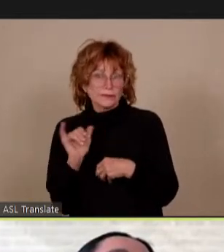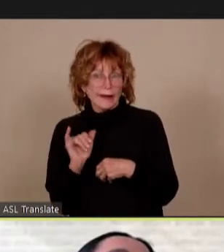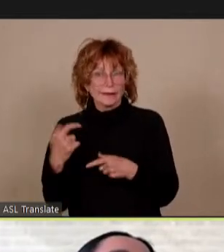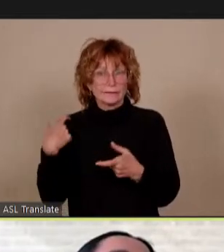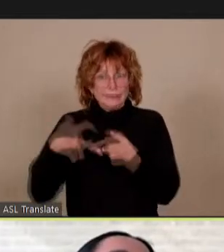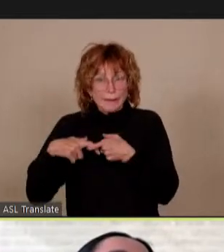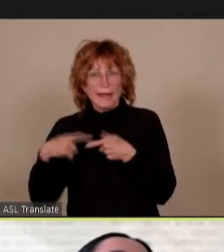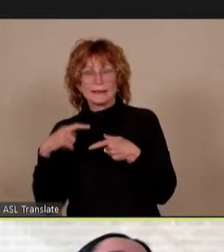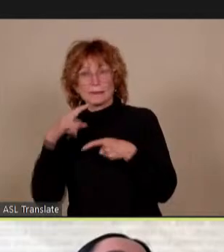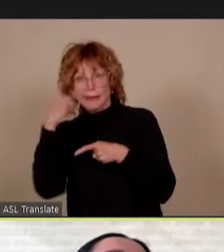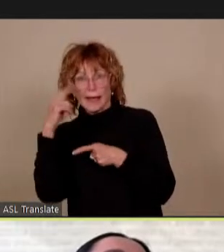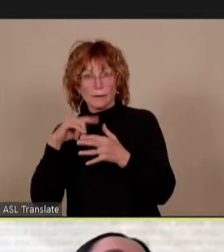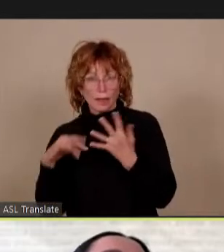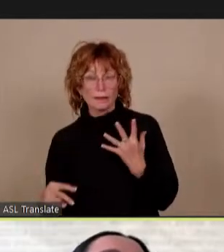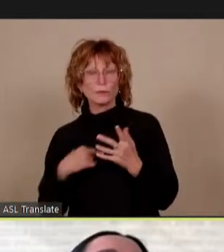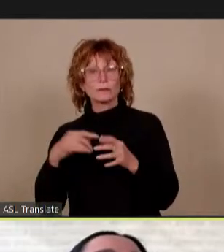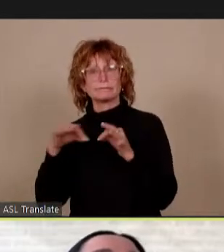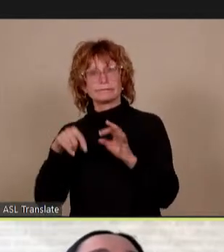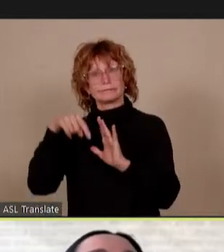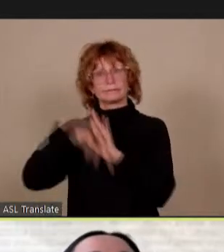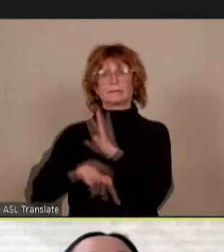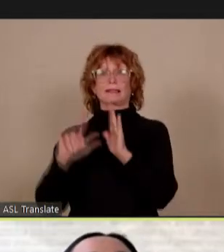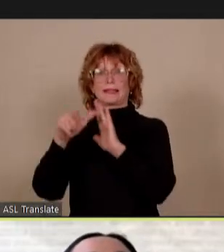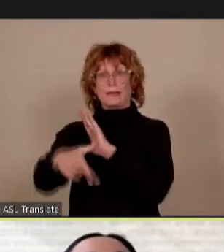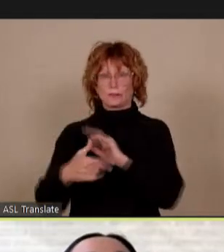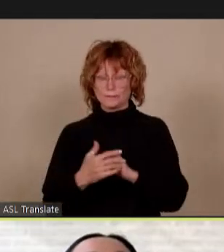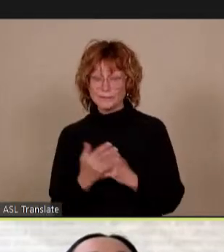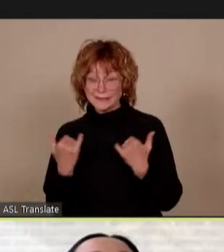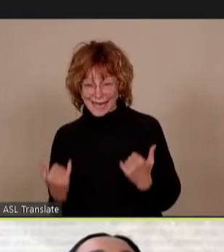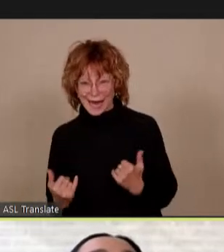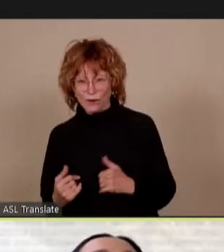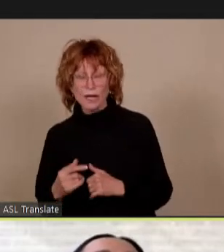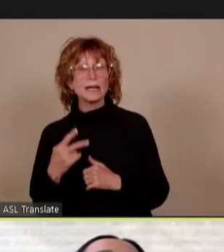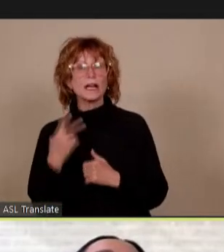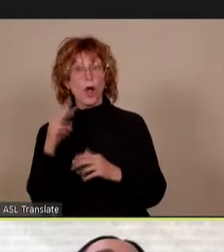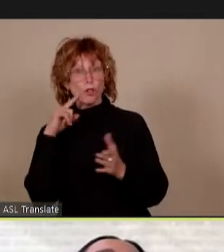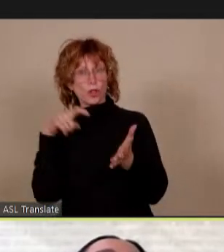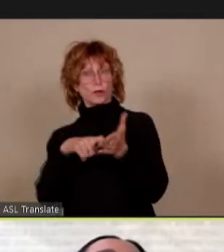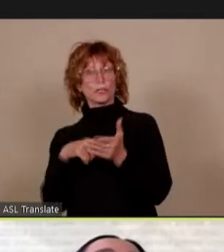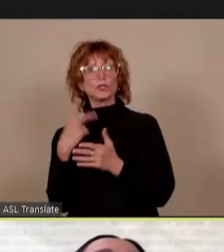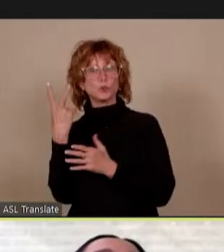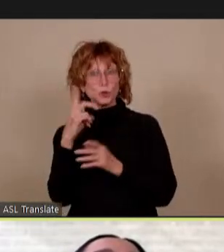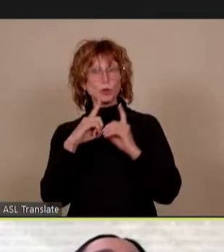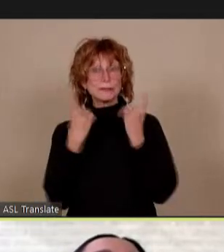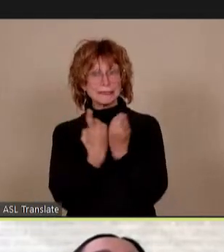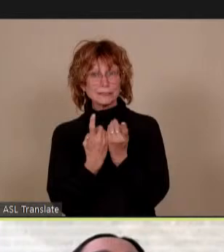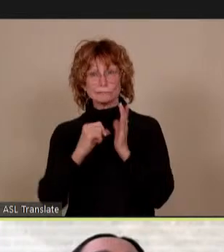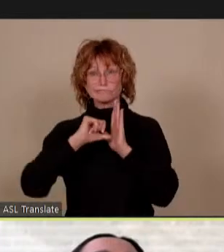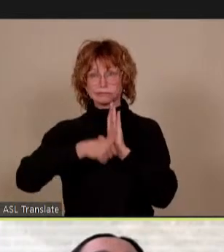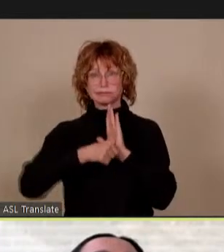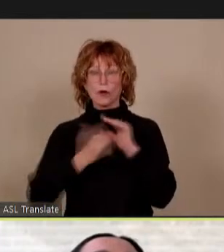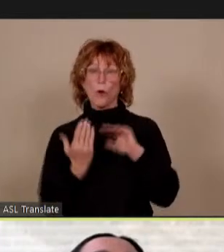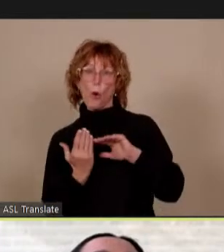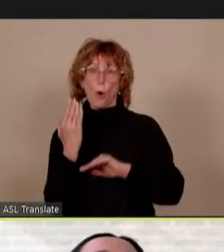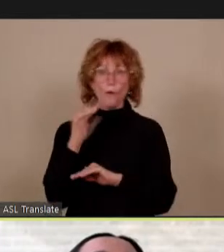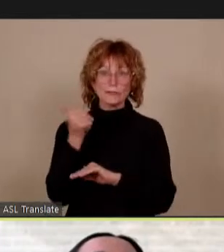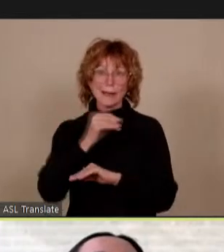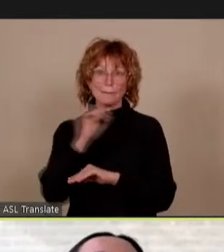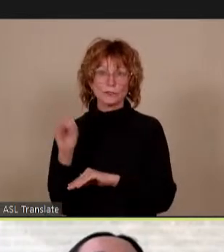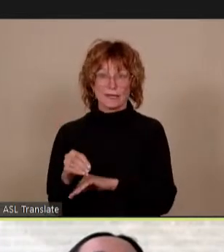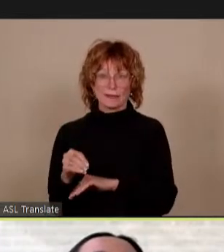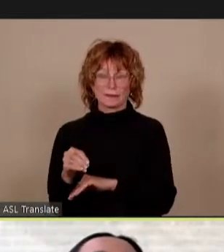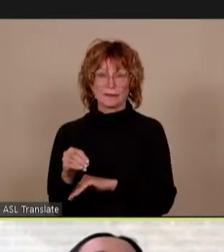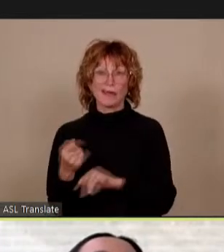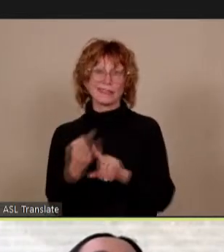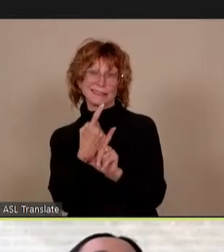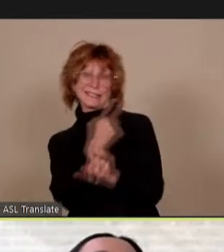So in looking at this, there are clearly two districts that stand out that exceed the 10% deviation, and that's District